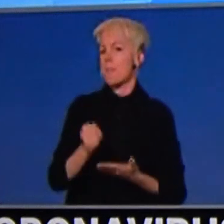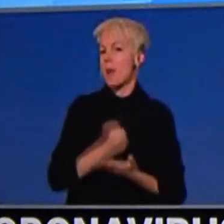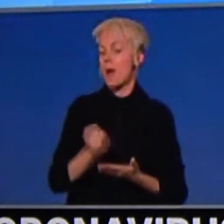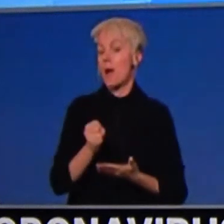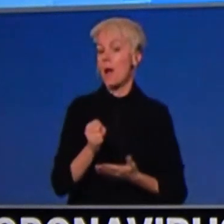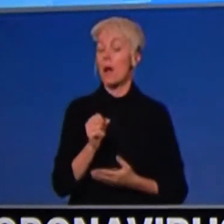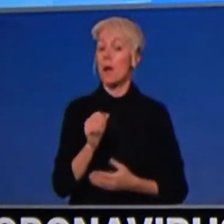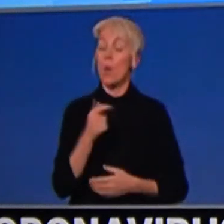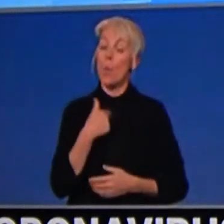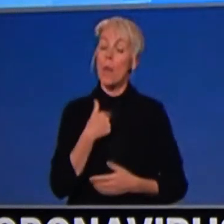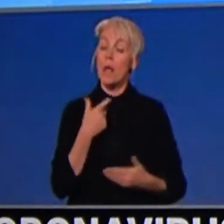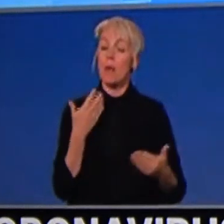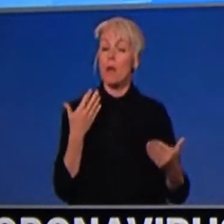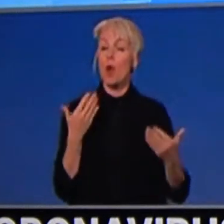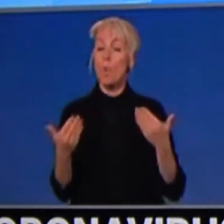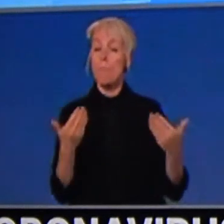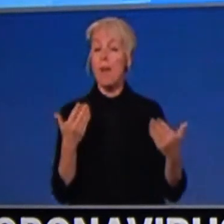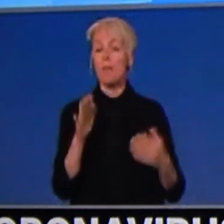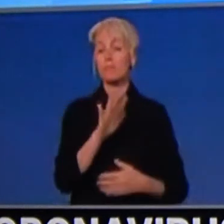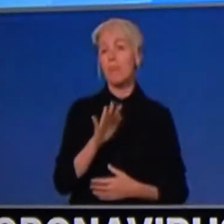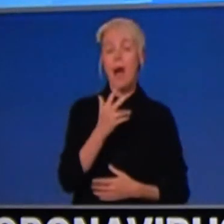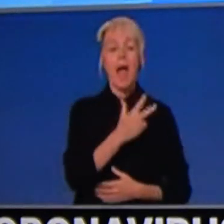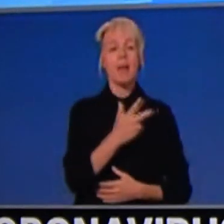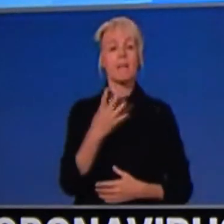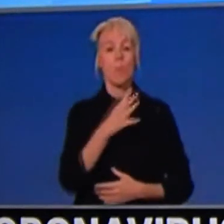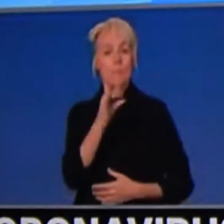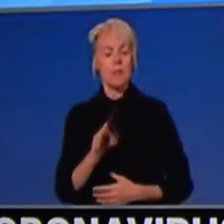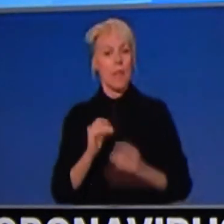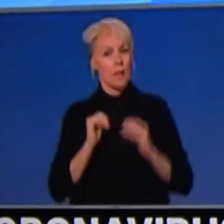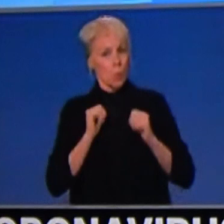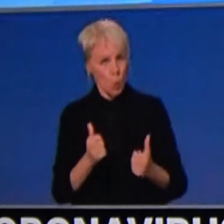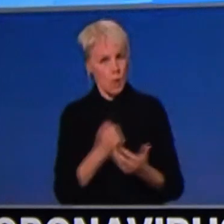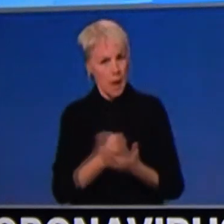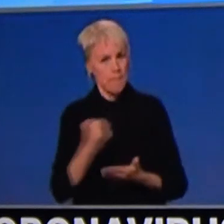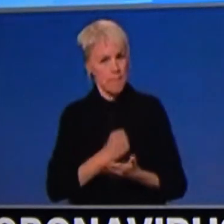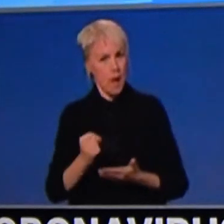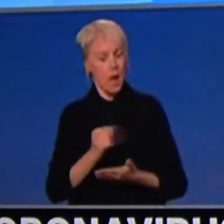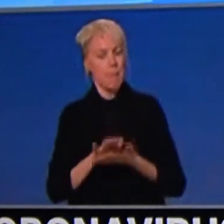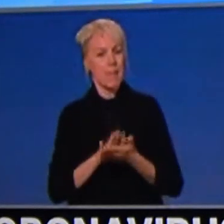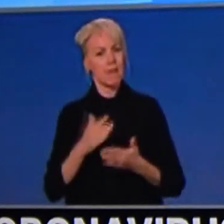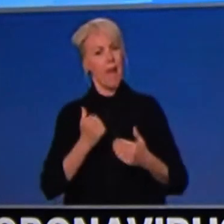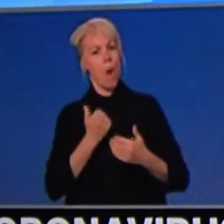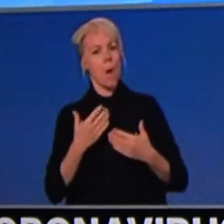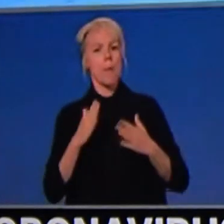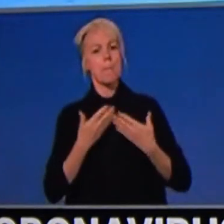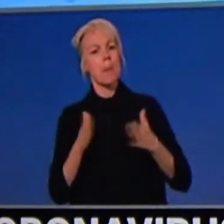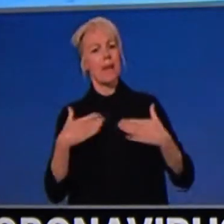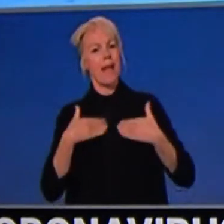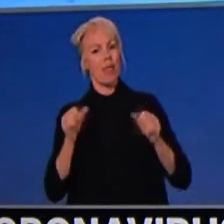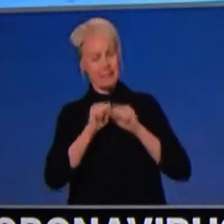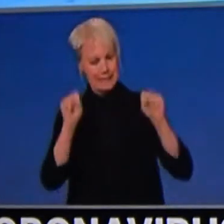of 84% on this model. So that was very reassuring about our public health surveillance. Next